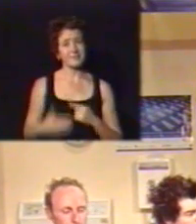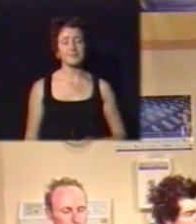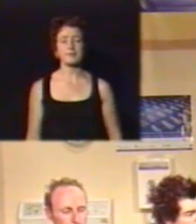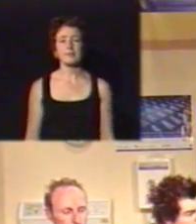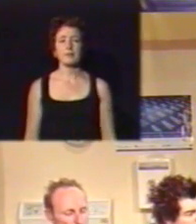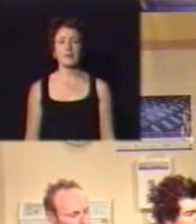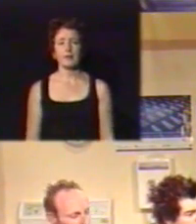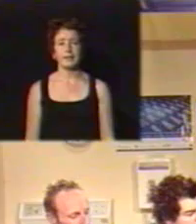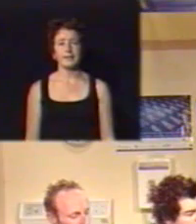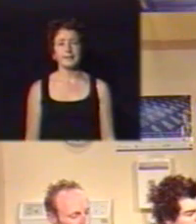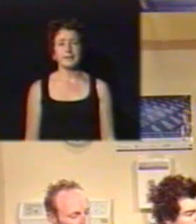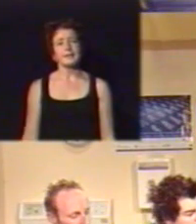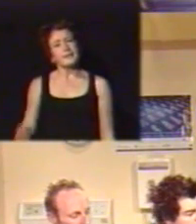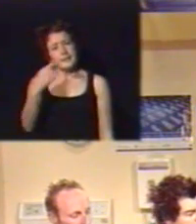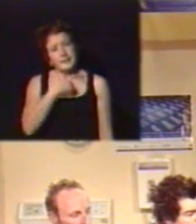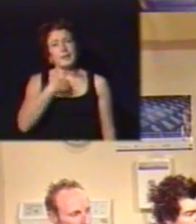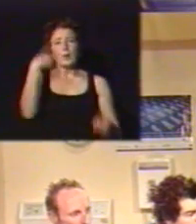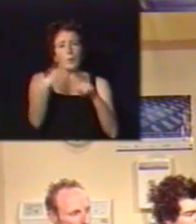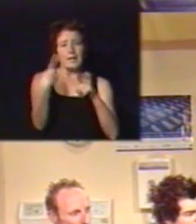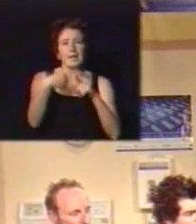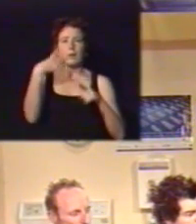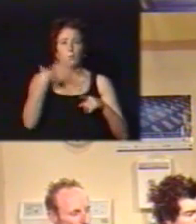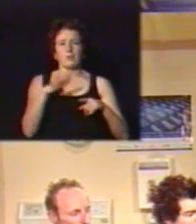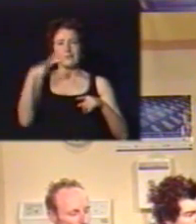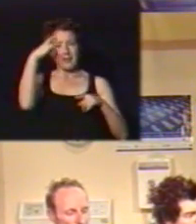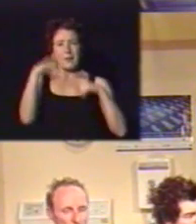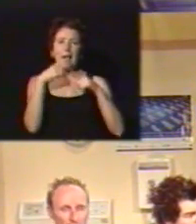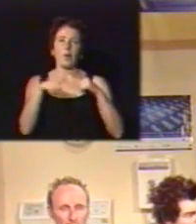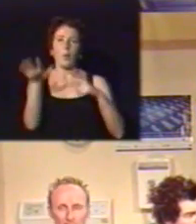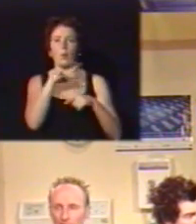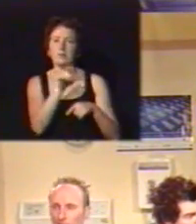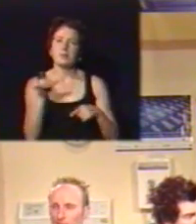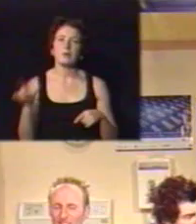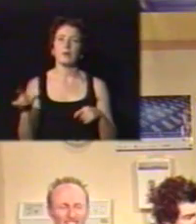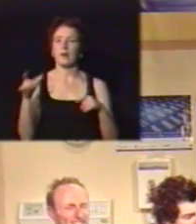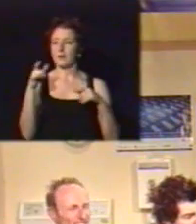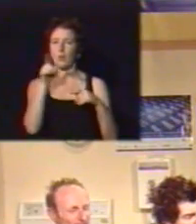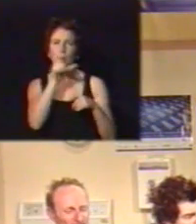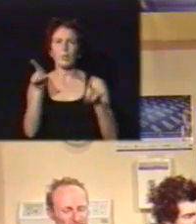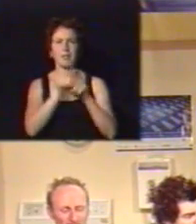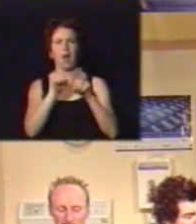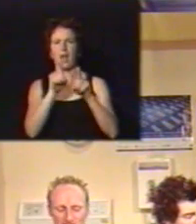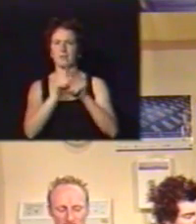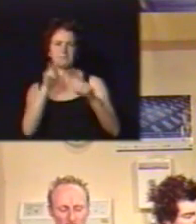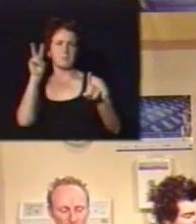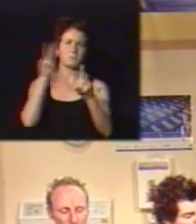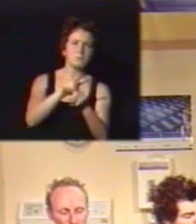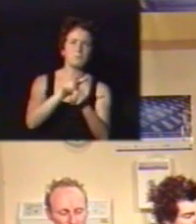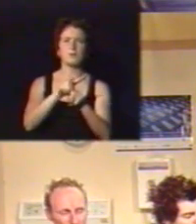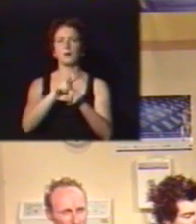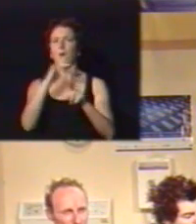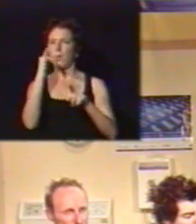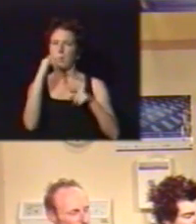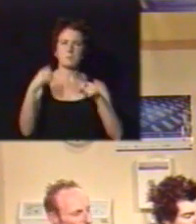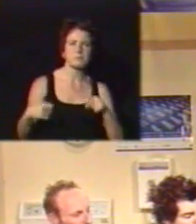quickly wanted to touch on the everyone throwing around the words like retribution and revenge and people striking back.